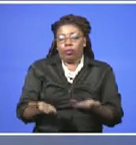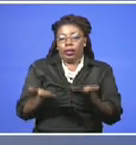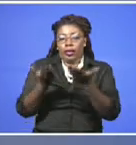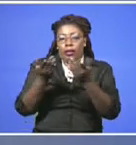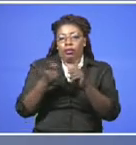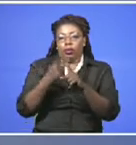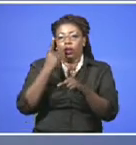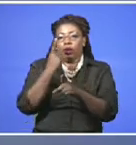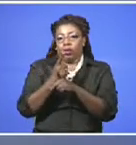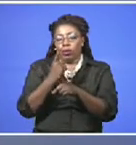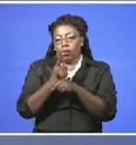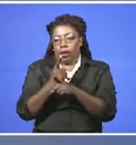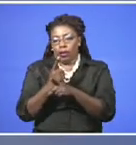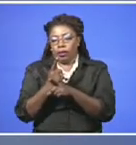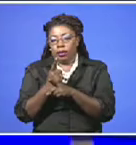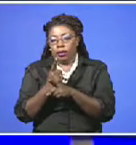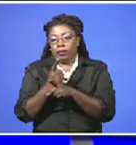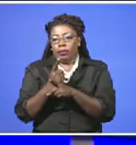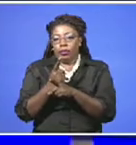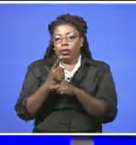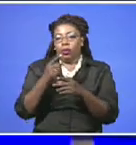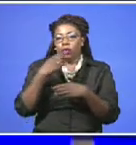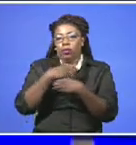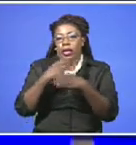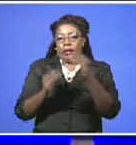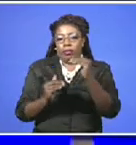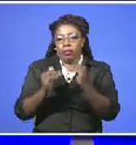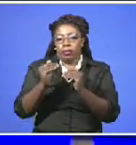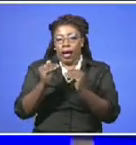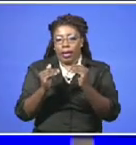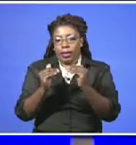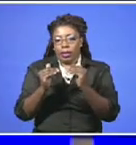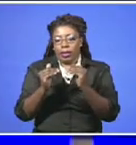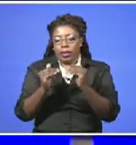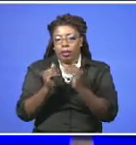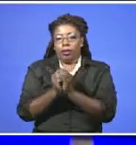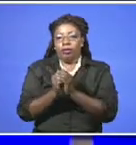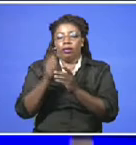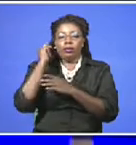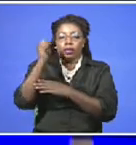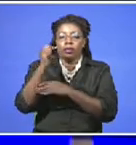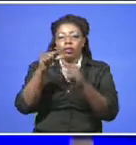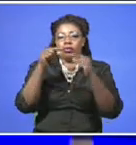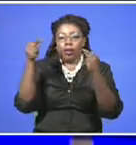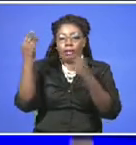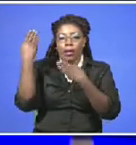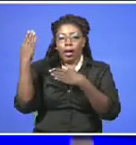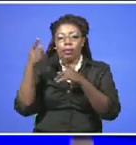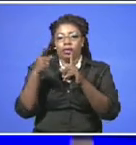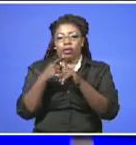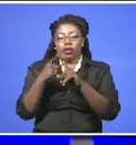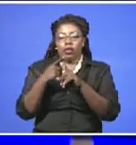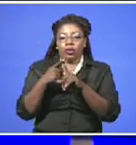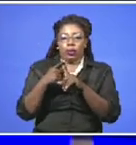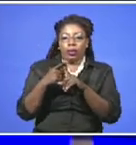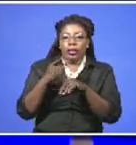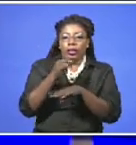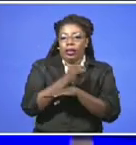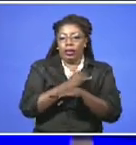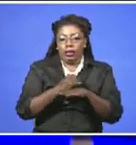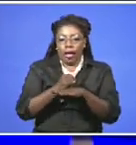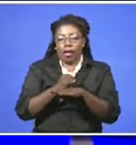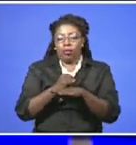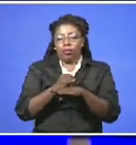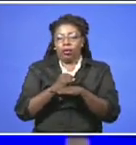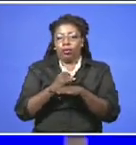needs to be, and it creates balance in the body. We have testimonies from Grand Bahama straight down to Inagua. Blood pressure,